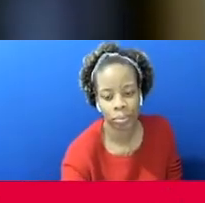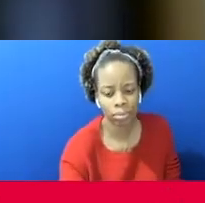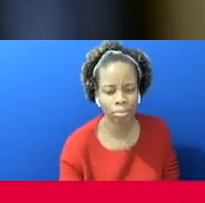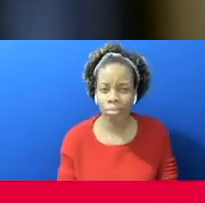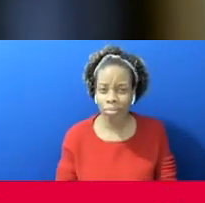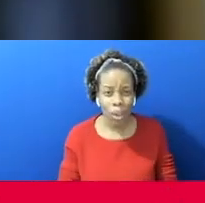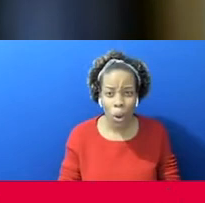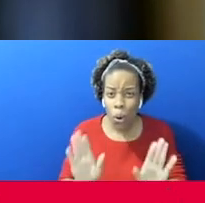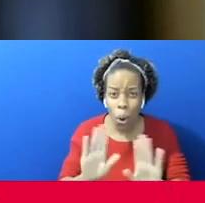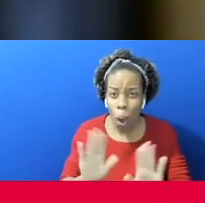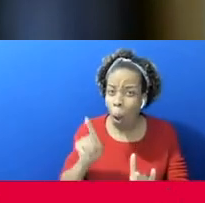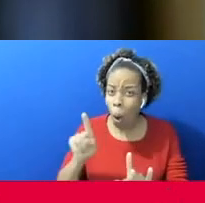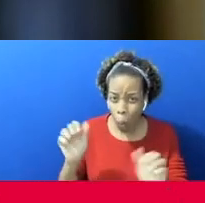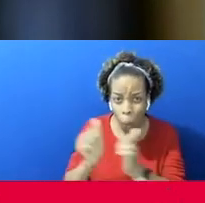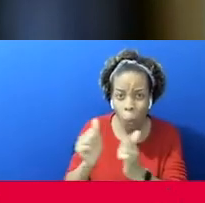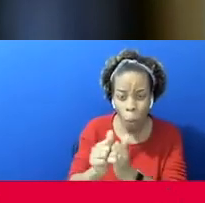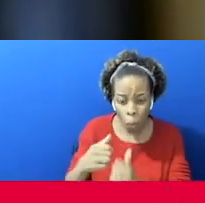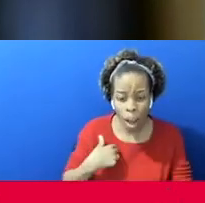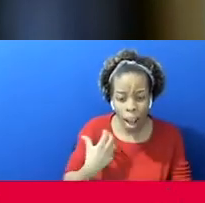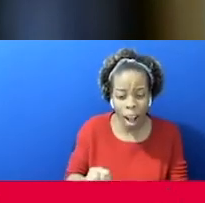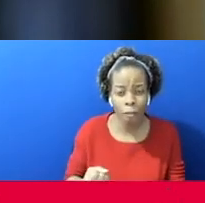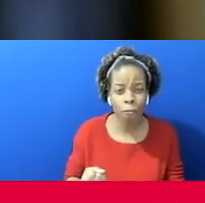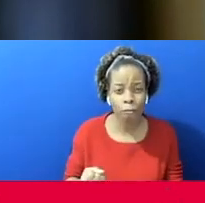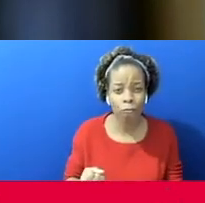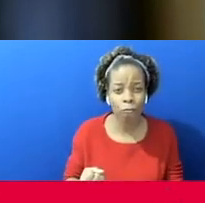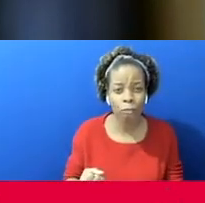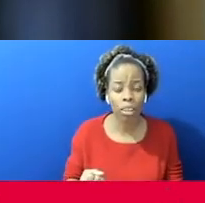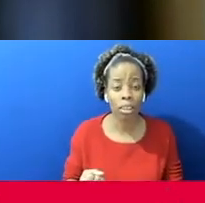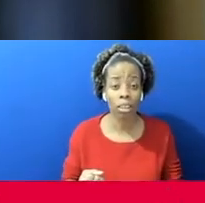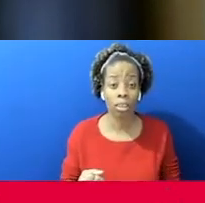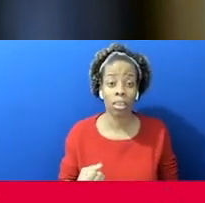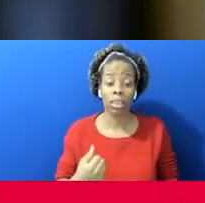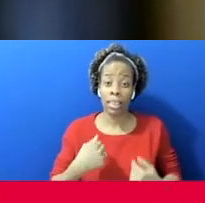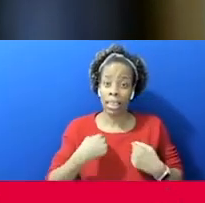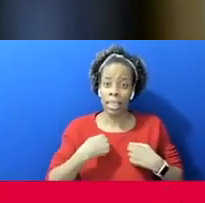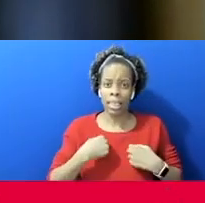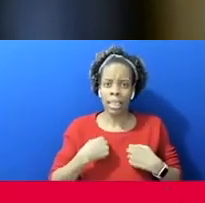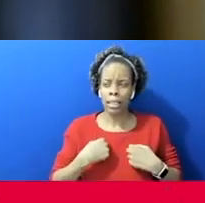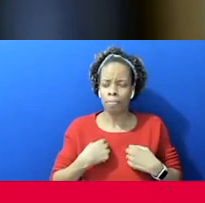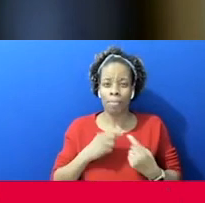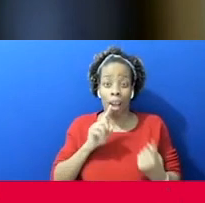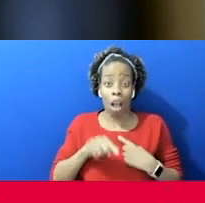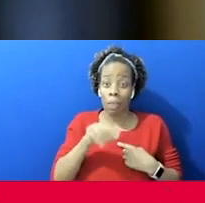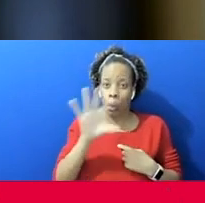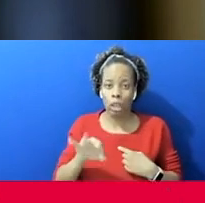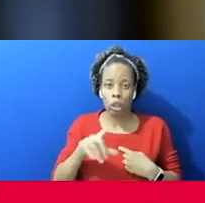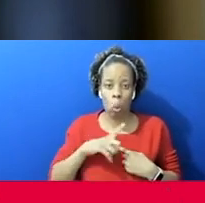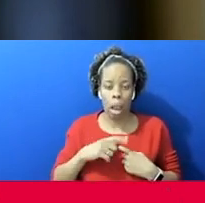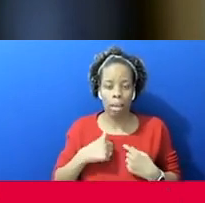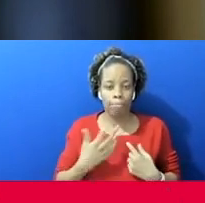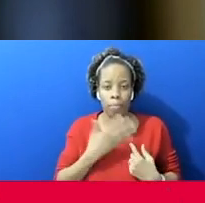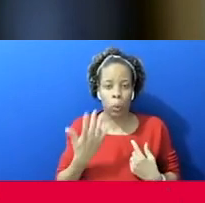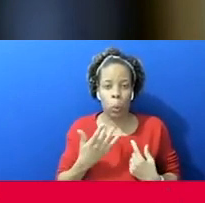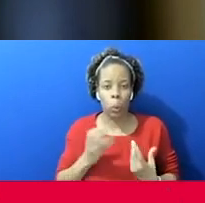And it gave me the thought that I was just like, oh, I'm not gonna answer this question because I don't really have anything. But